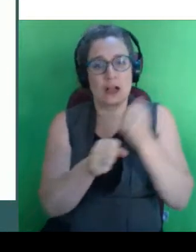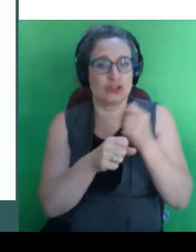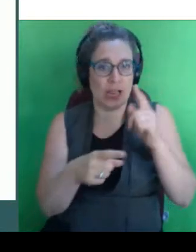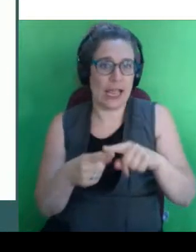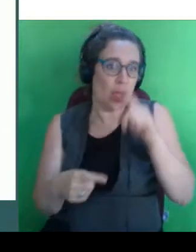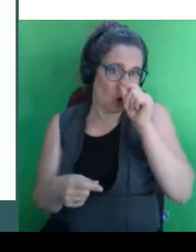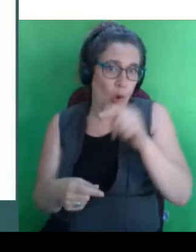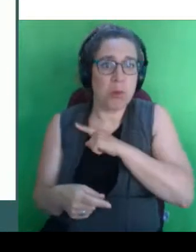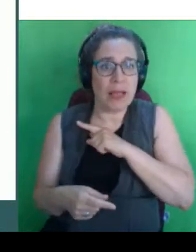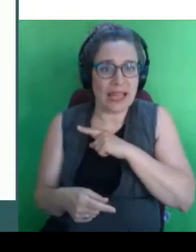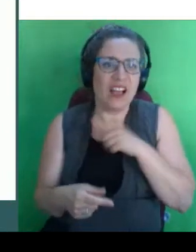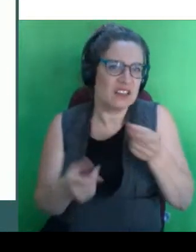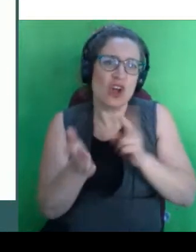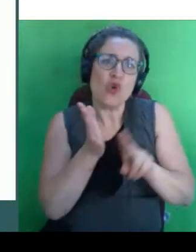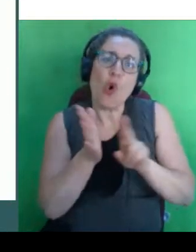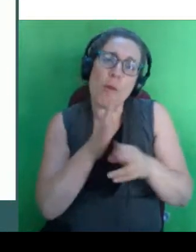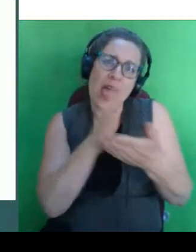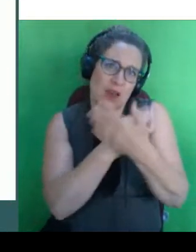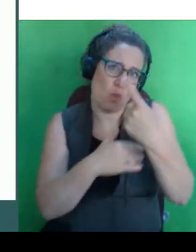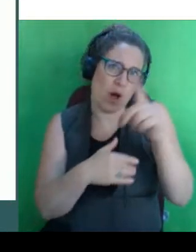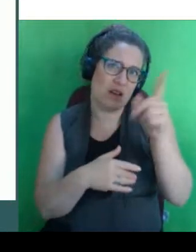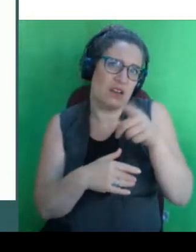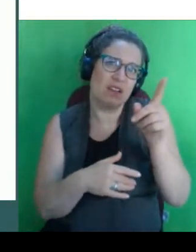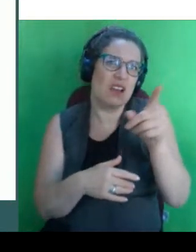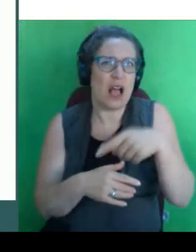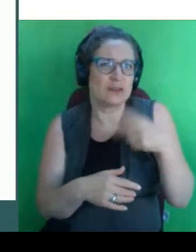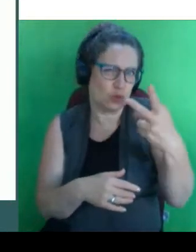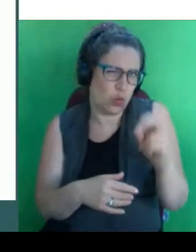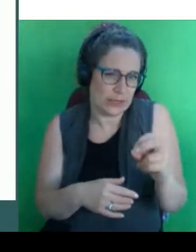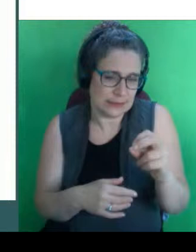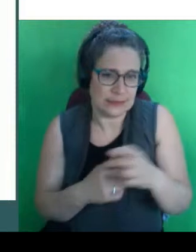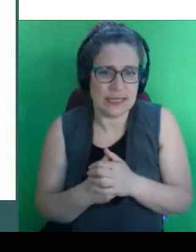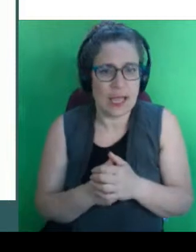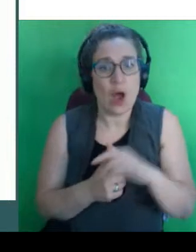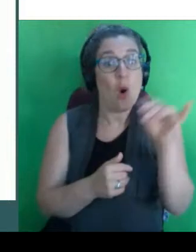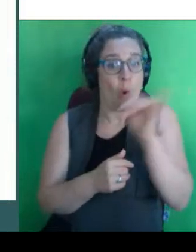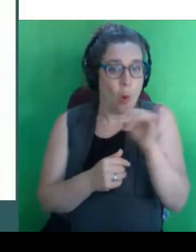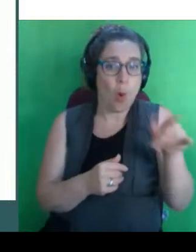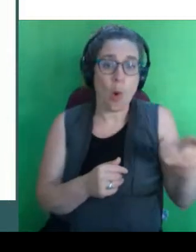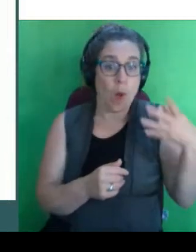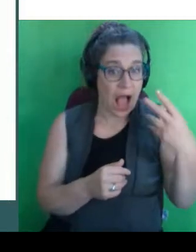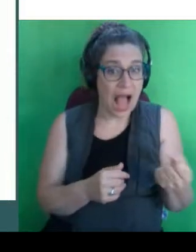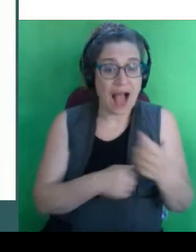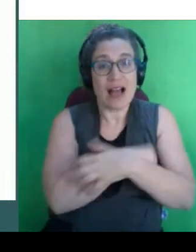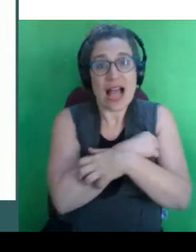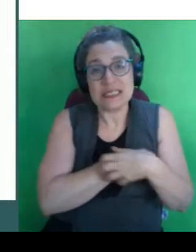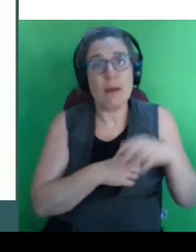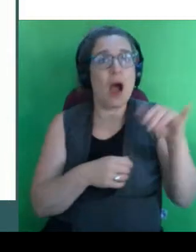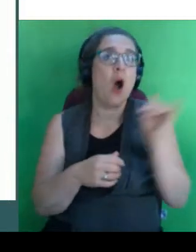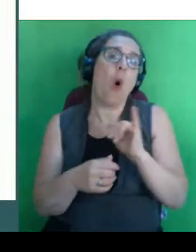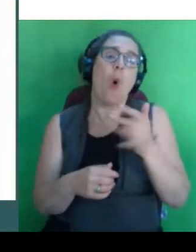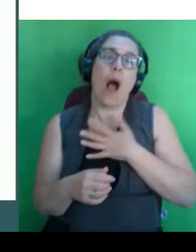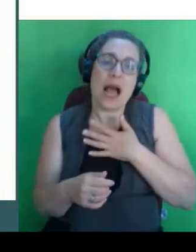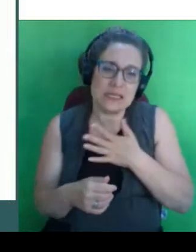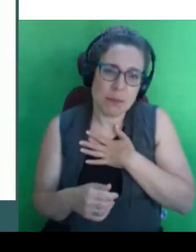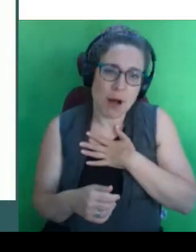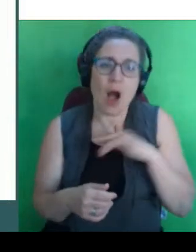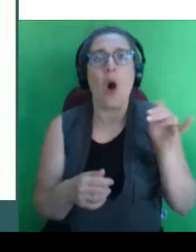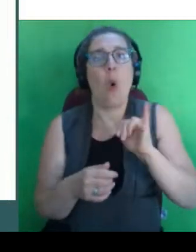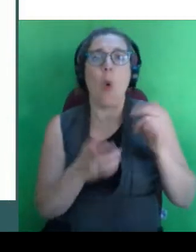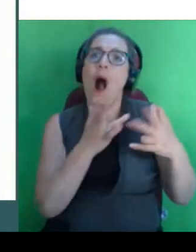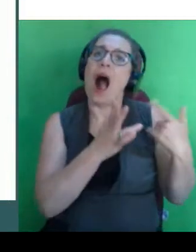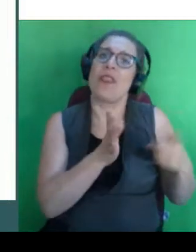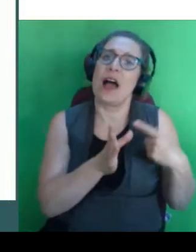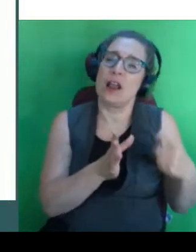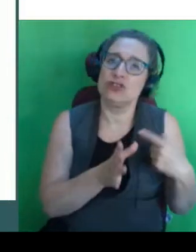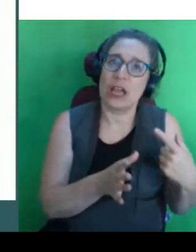in. Current or previous eczema, current or previous asthma, current or previous allergy. So someone who's had asthma or hay